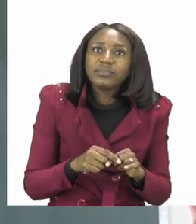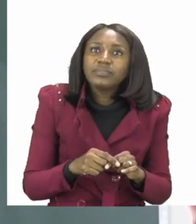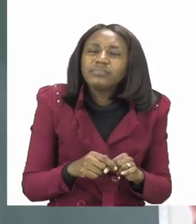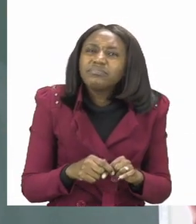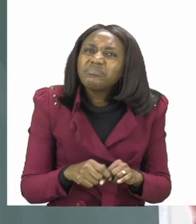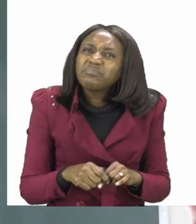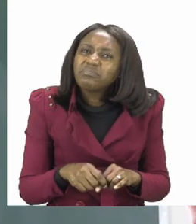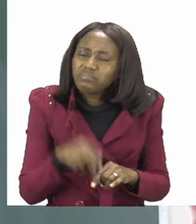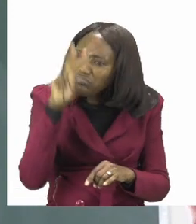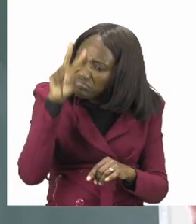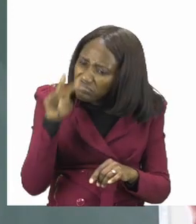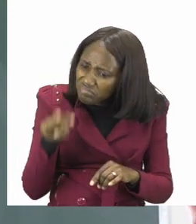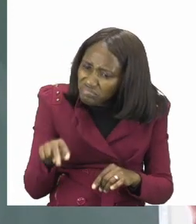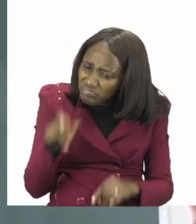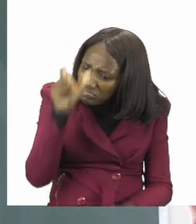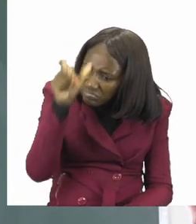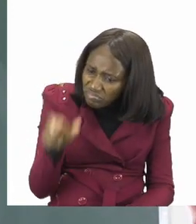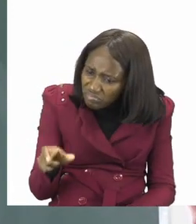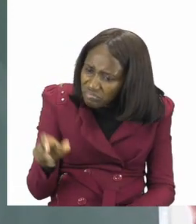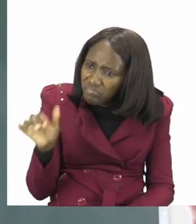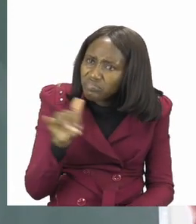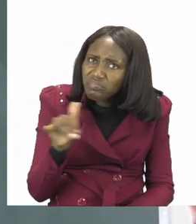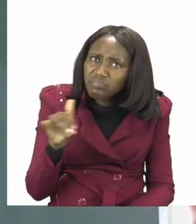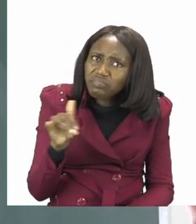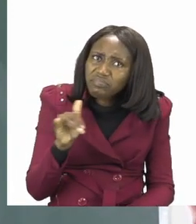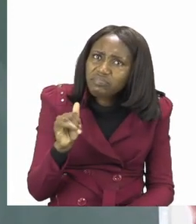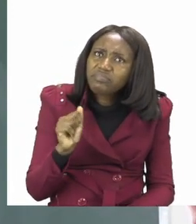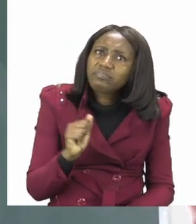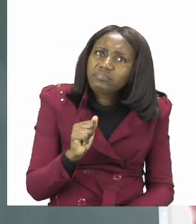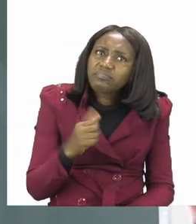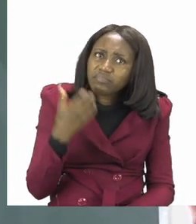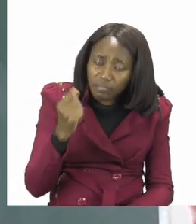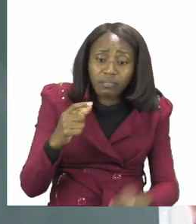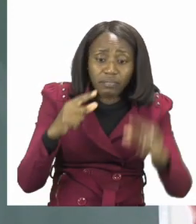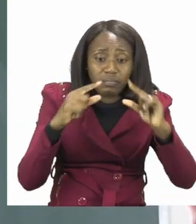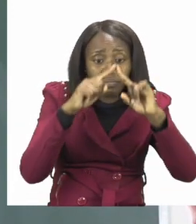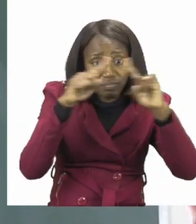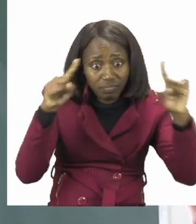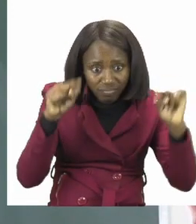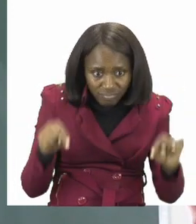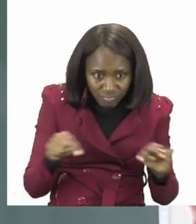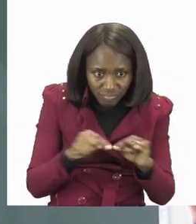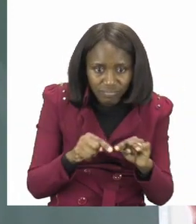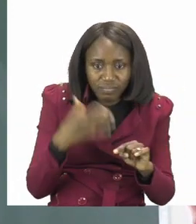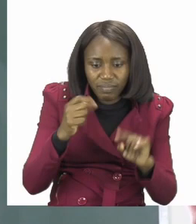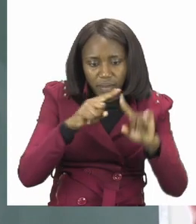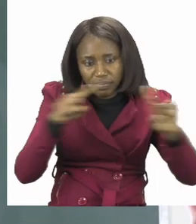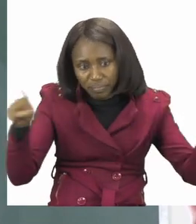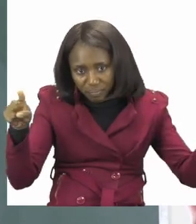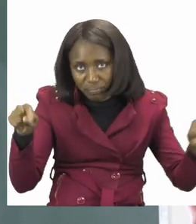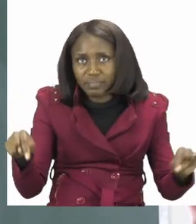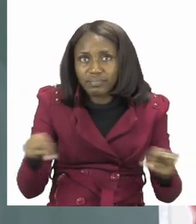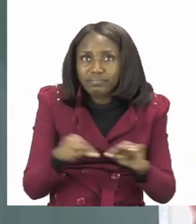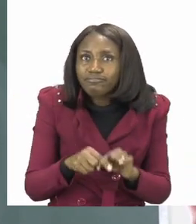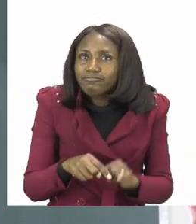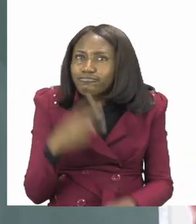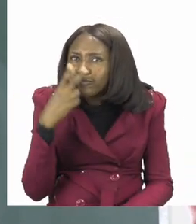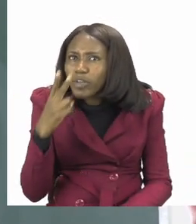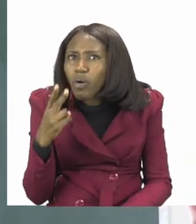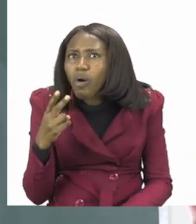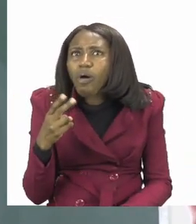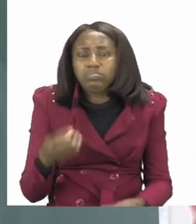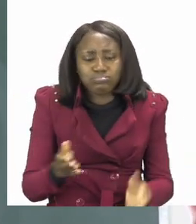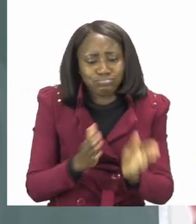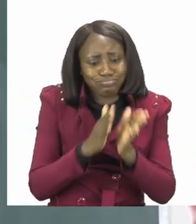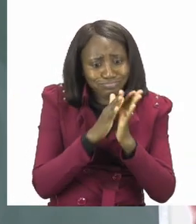we are looking for something that looks like it, we need something that is very close to what it looks like. And it looks like it is the